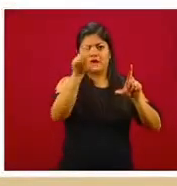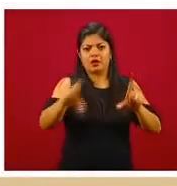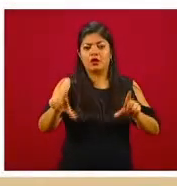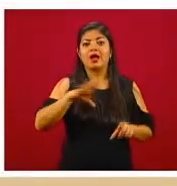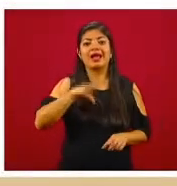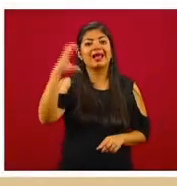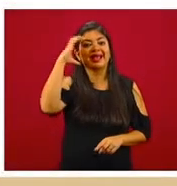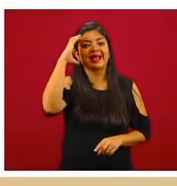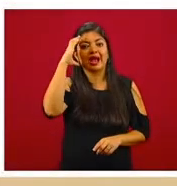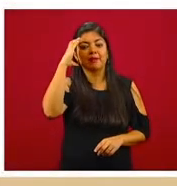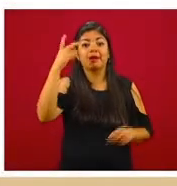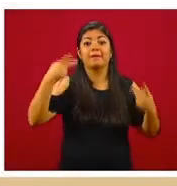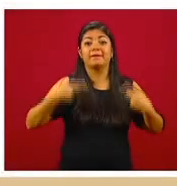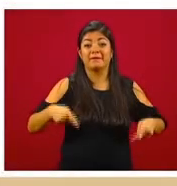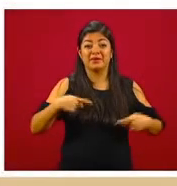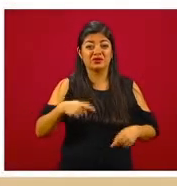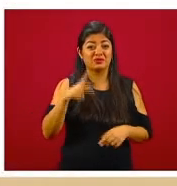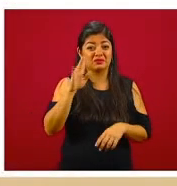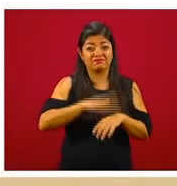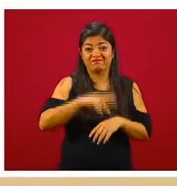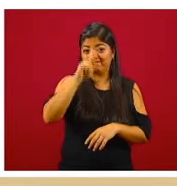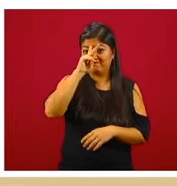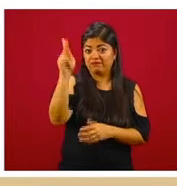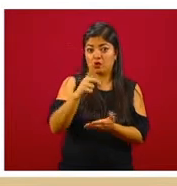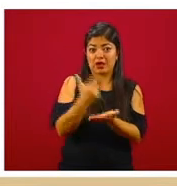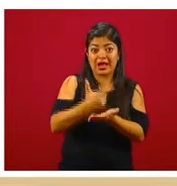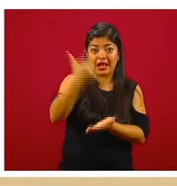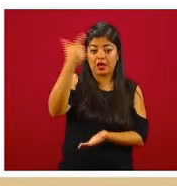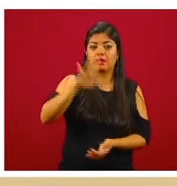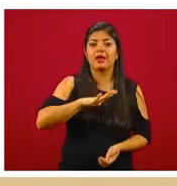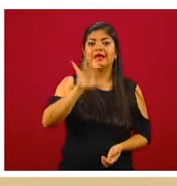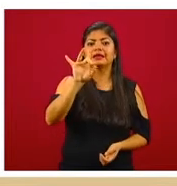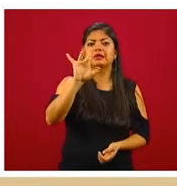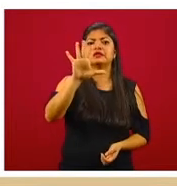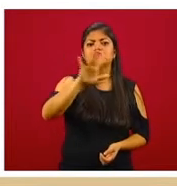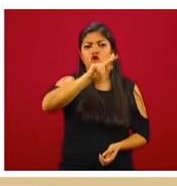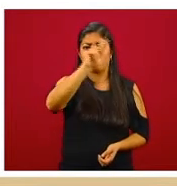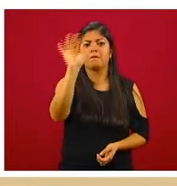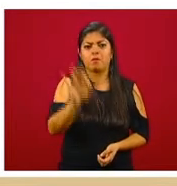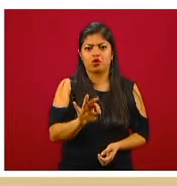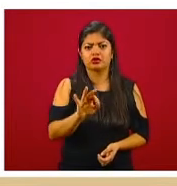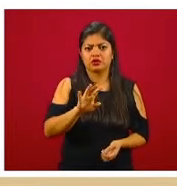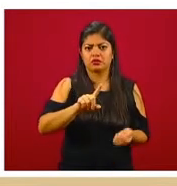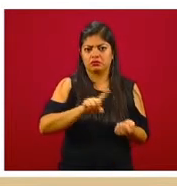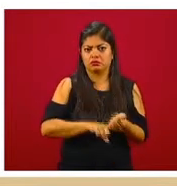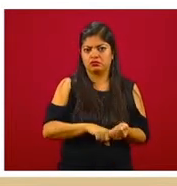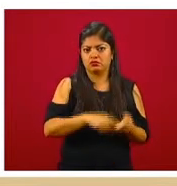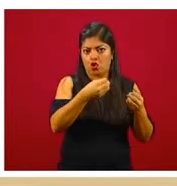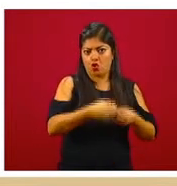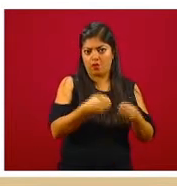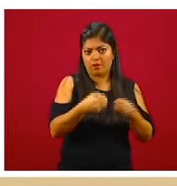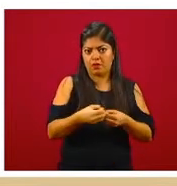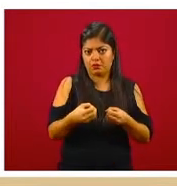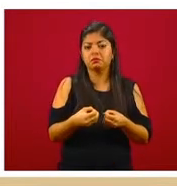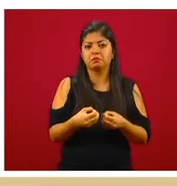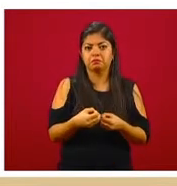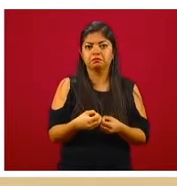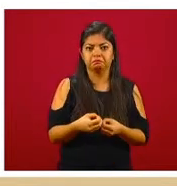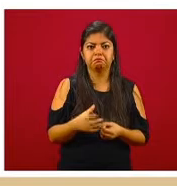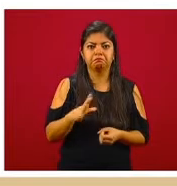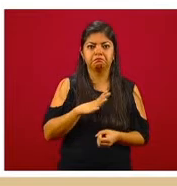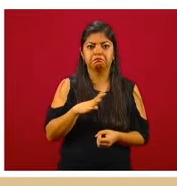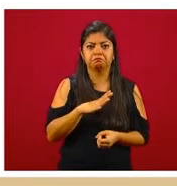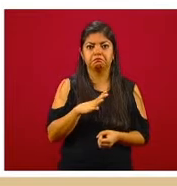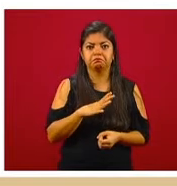es could decir, implement camas para right away. personas críticamente At a enfermas, national level, tenemos beds 35% de with ocupación ventilators for nacional. people who are Eso nos critically ill, deja un we do muy have